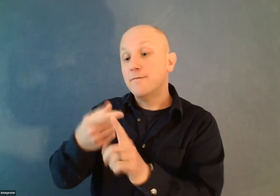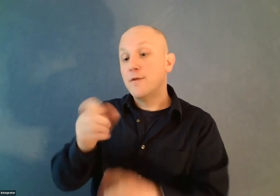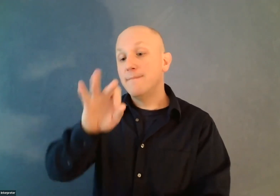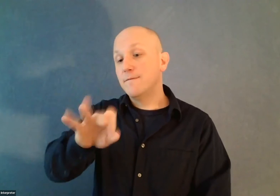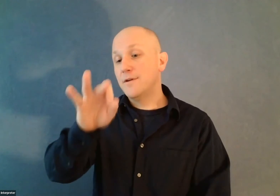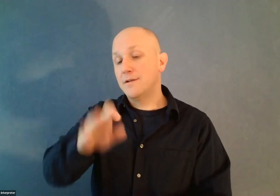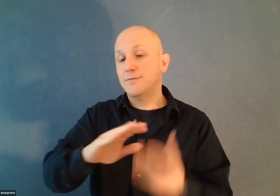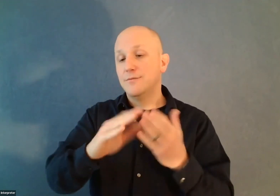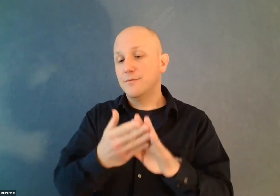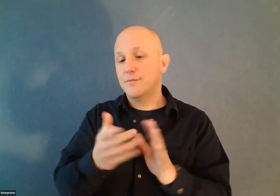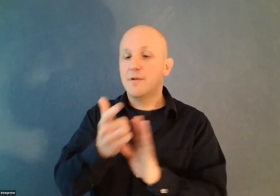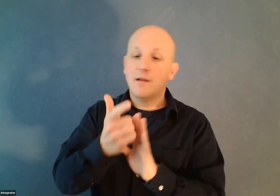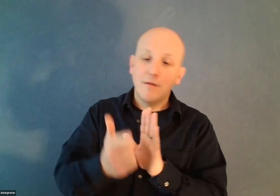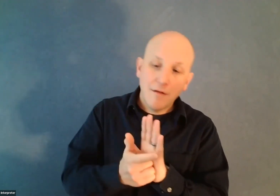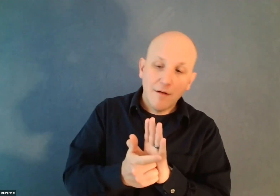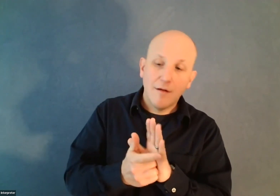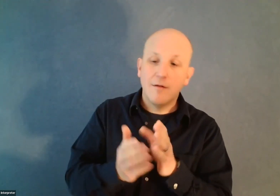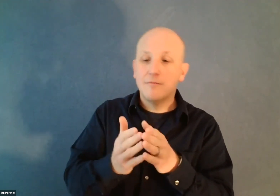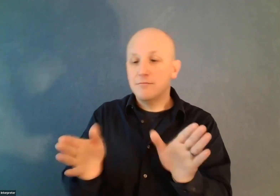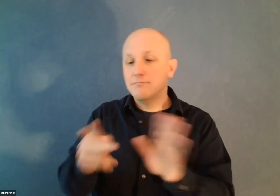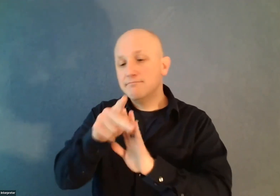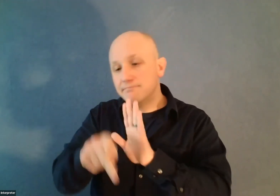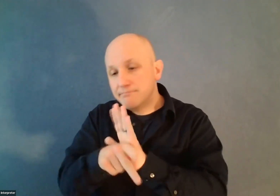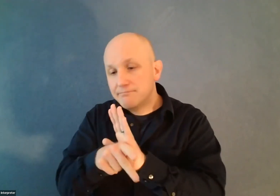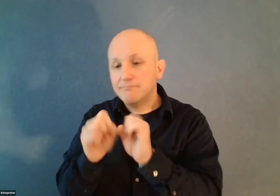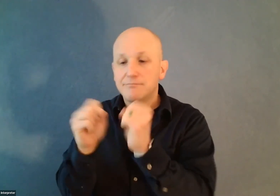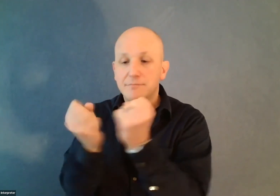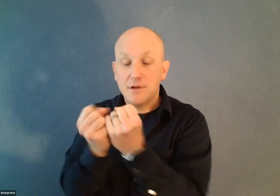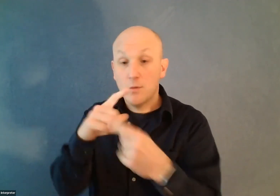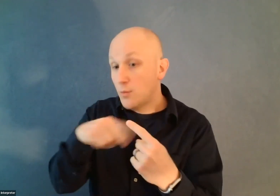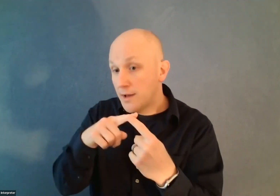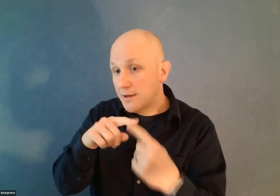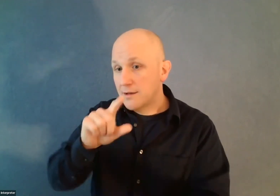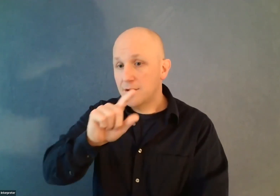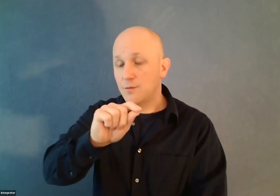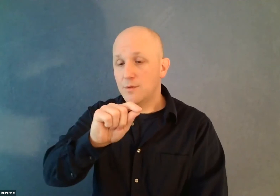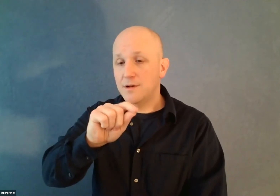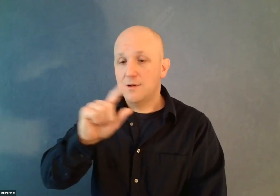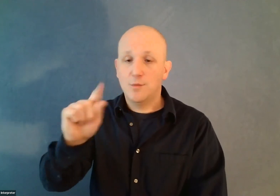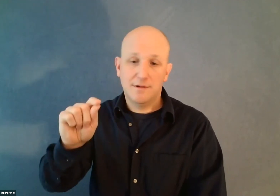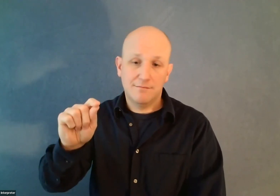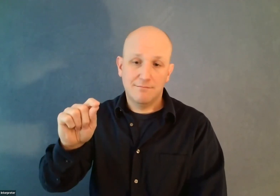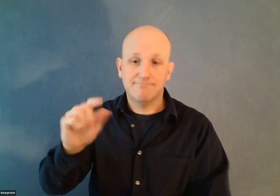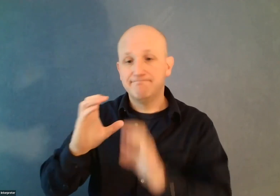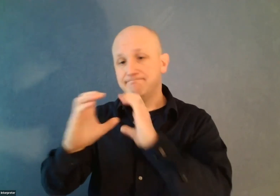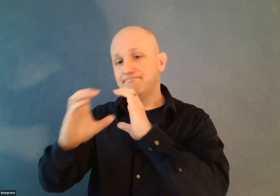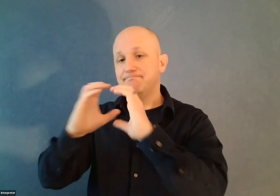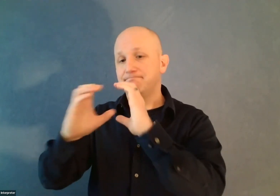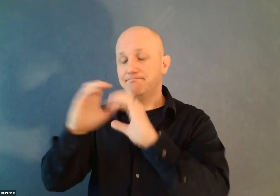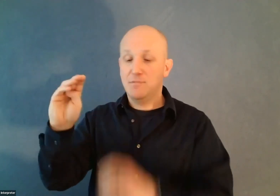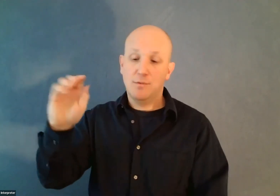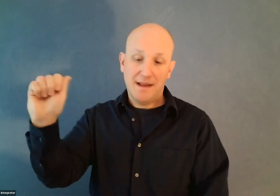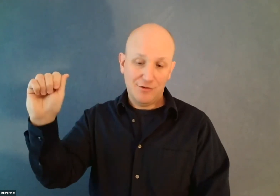public policy and society in 2020, and I got my communications major,